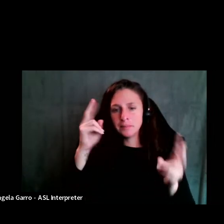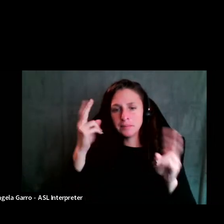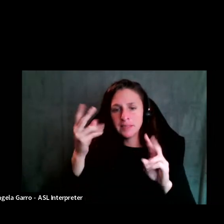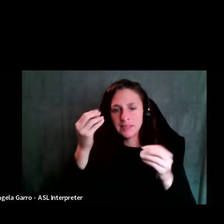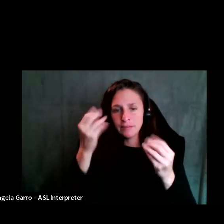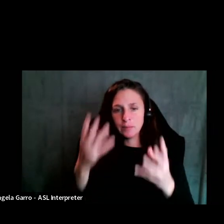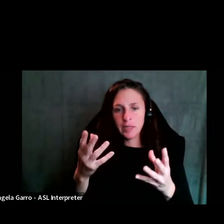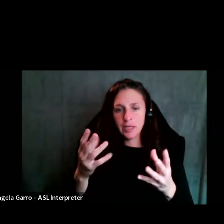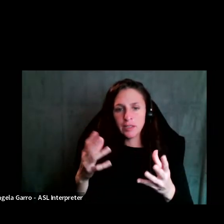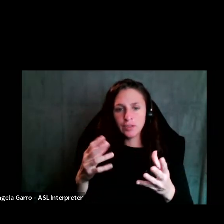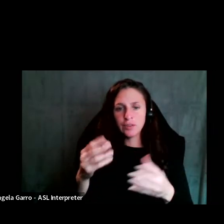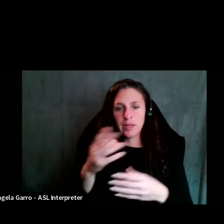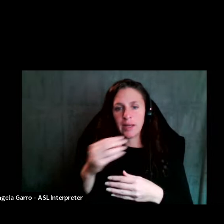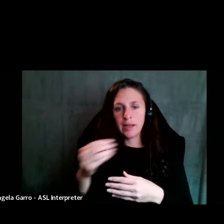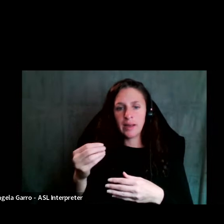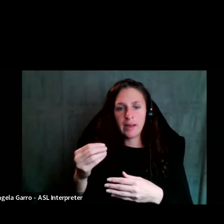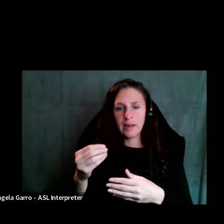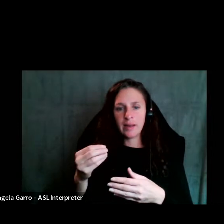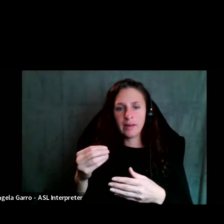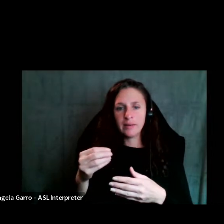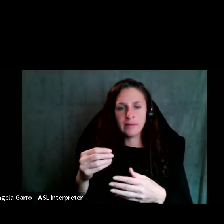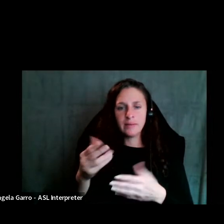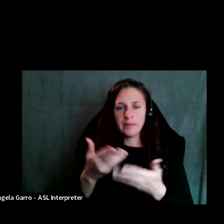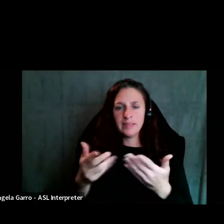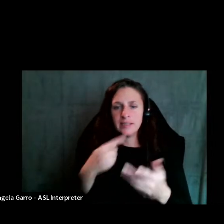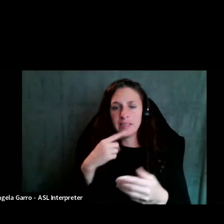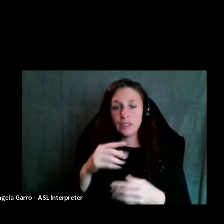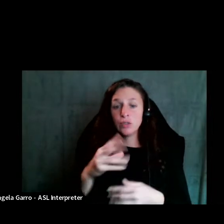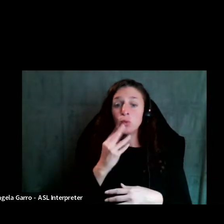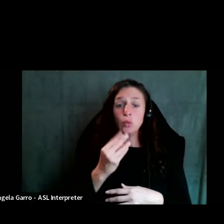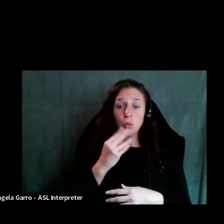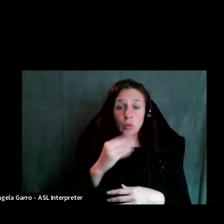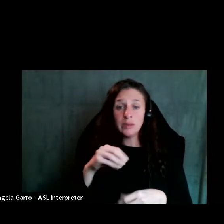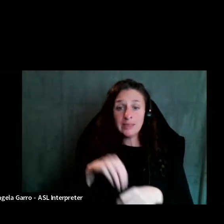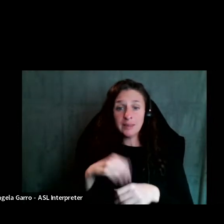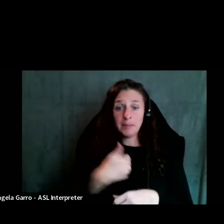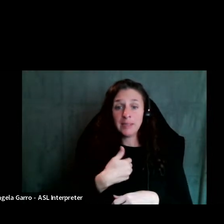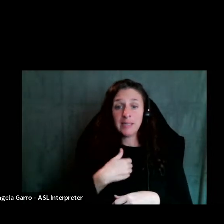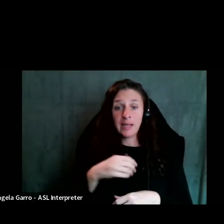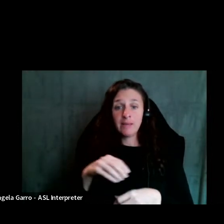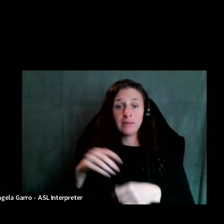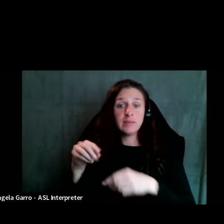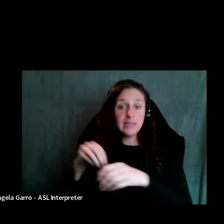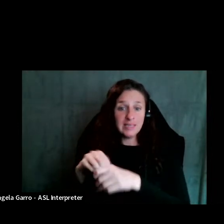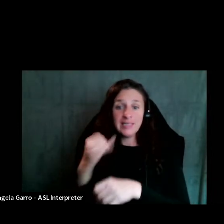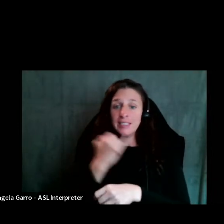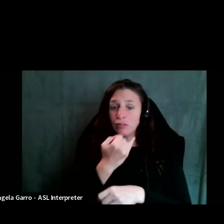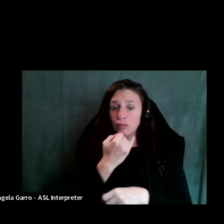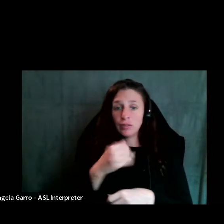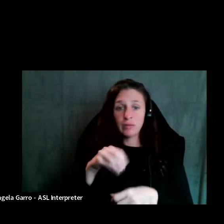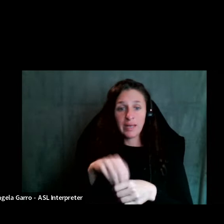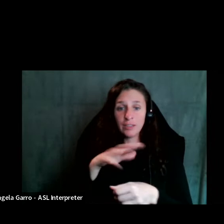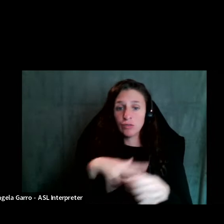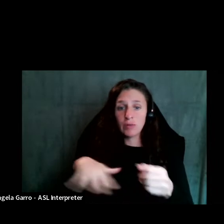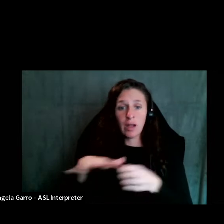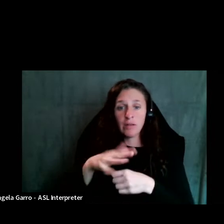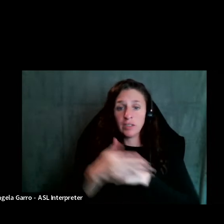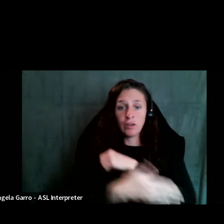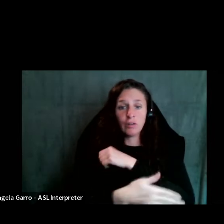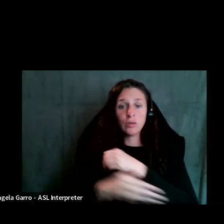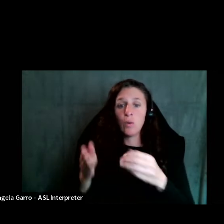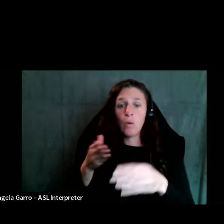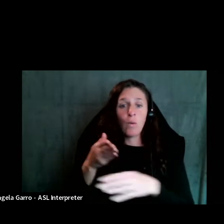said. Jews, like my family, have been in Israel and surrounding countries for over 3,500